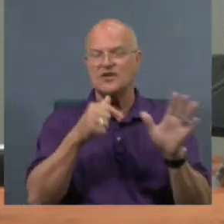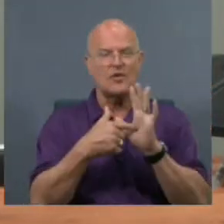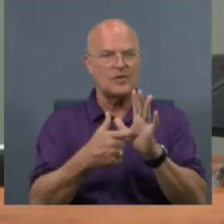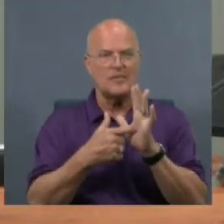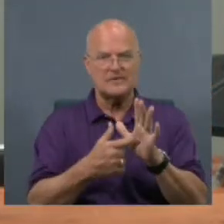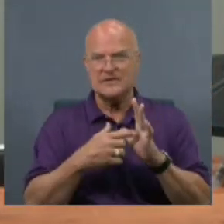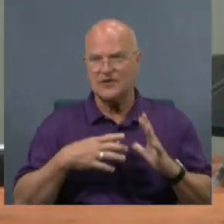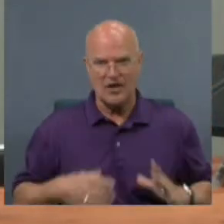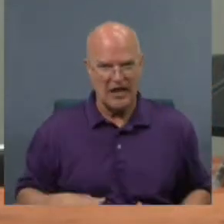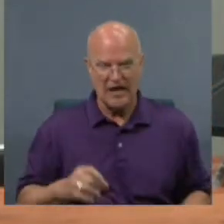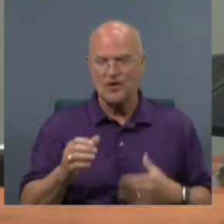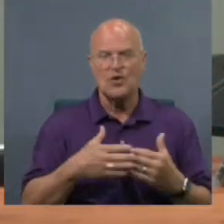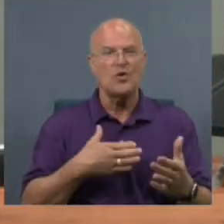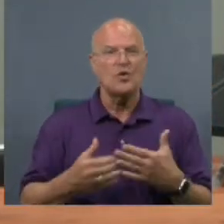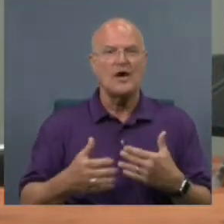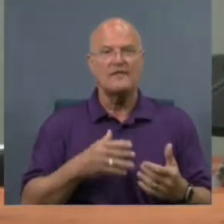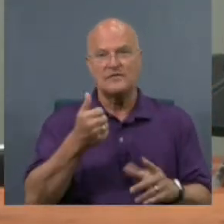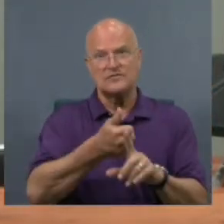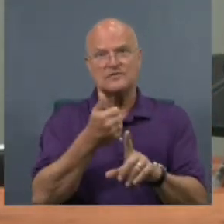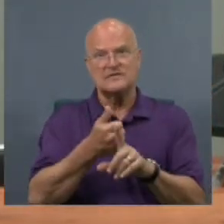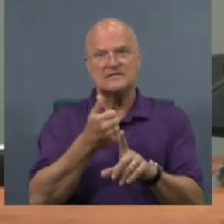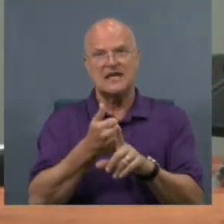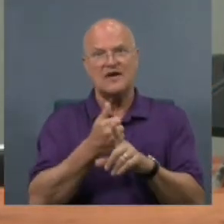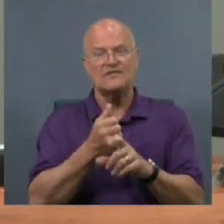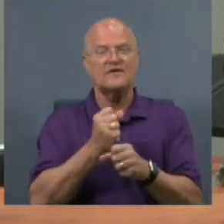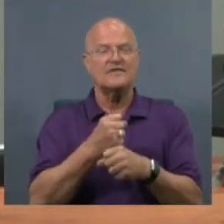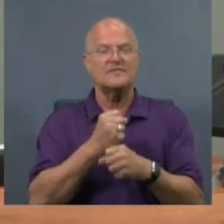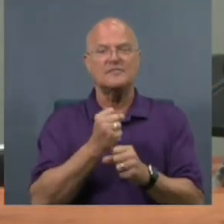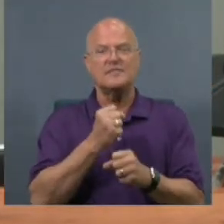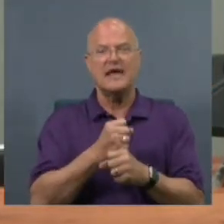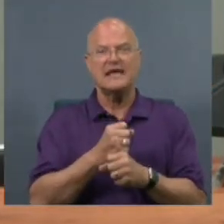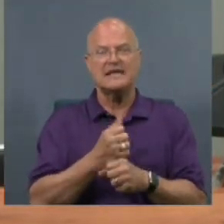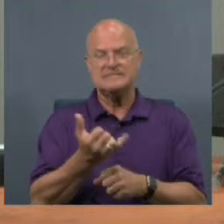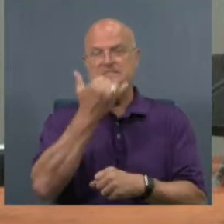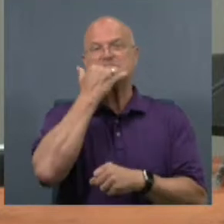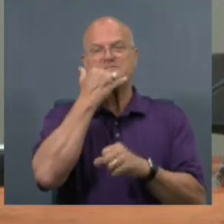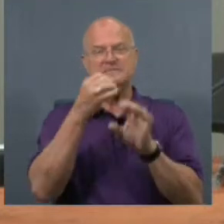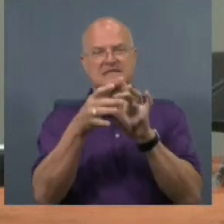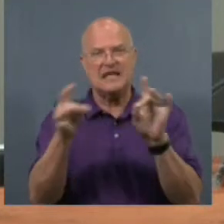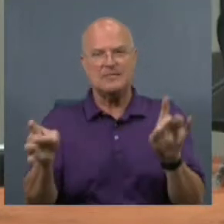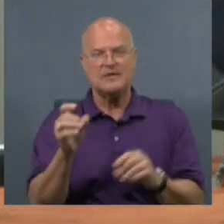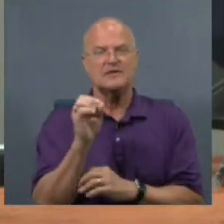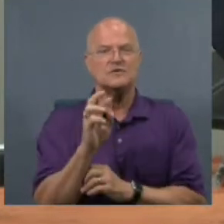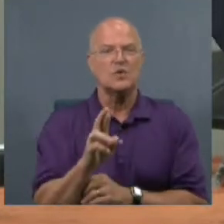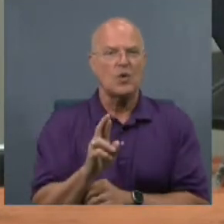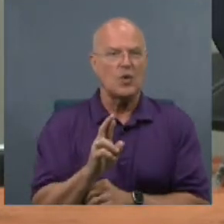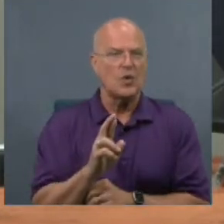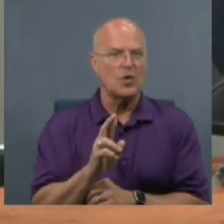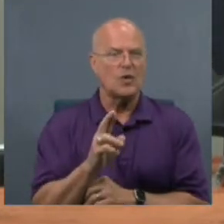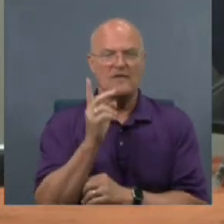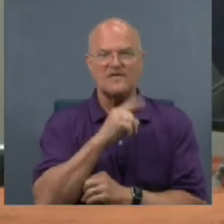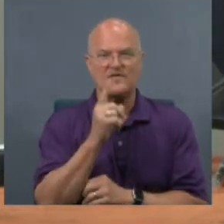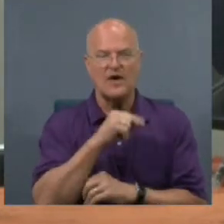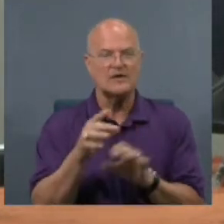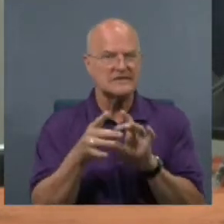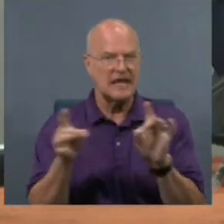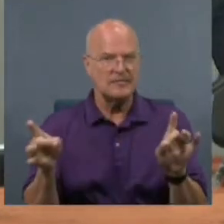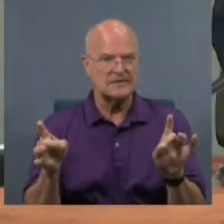representing your client or whoever or even yourself of making inaccurate statements or false